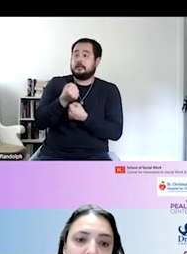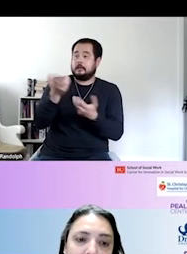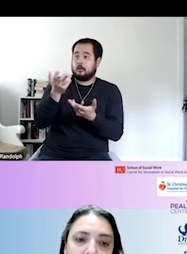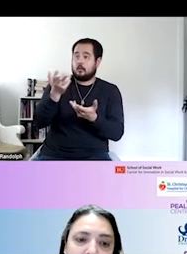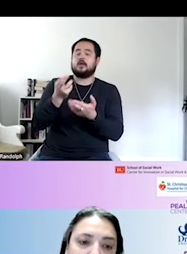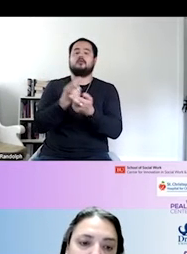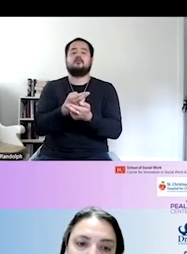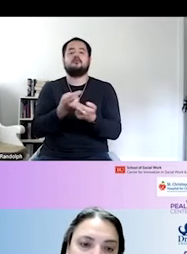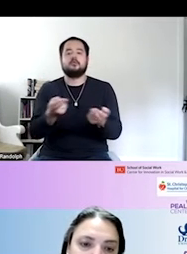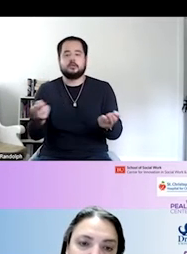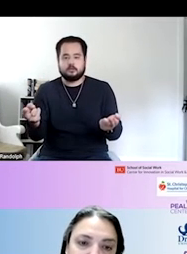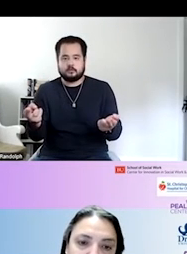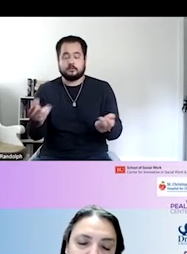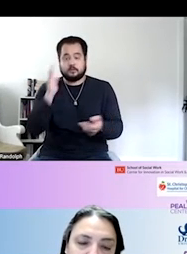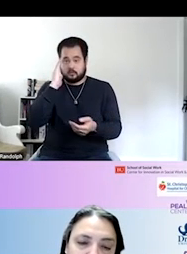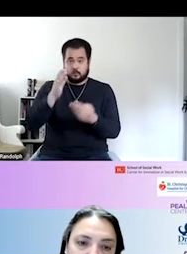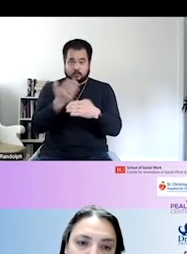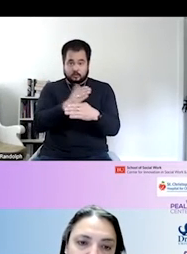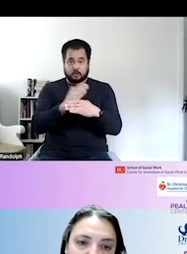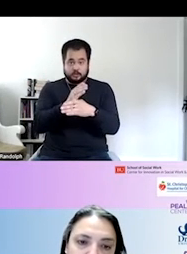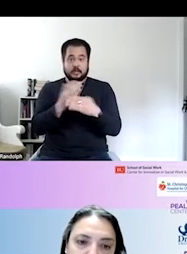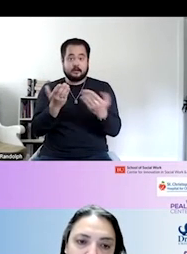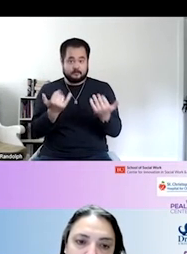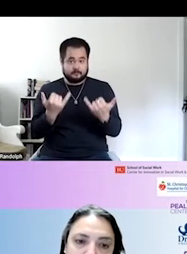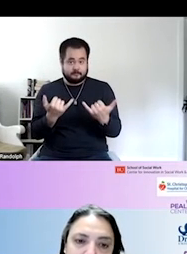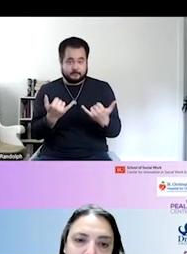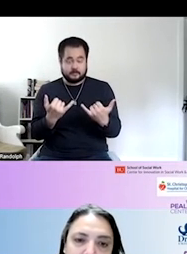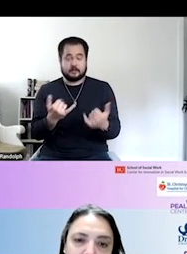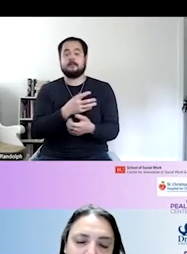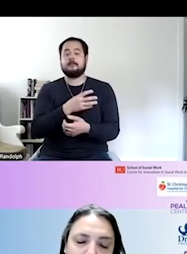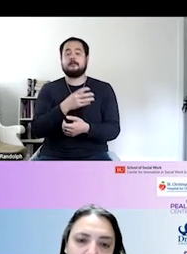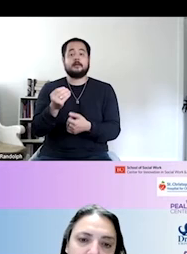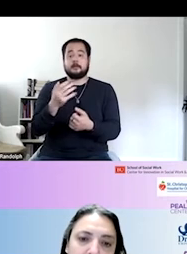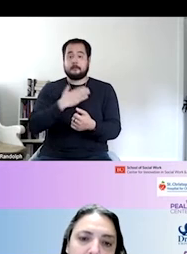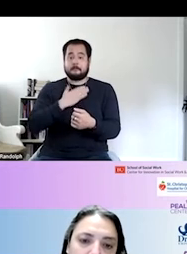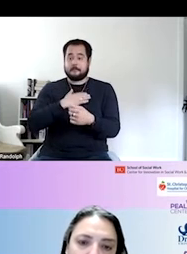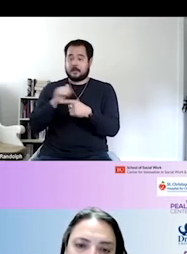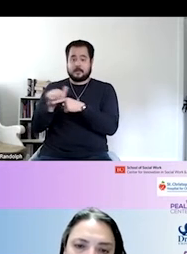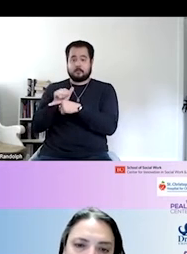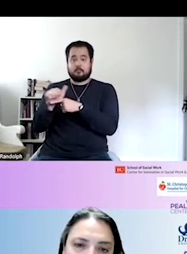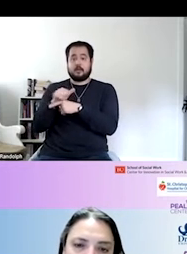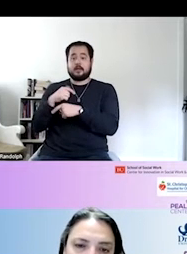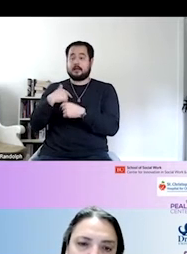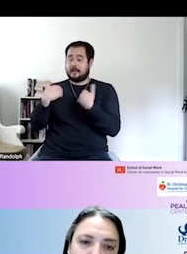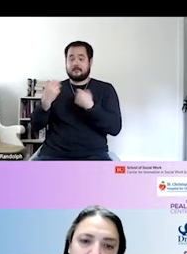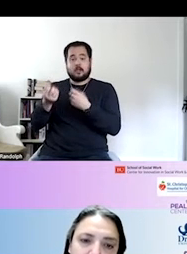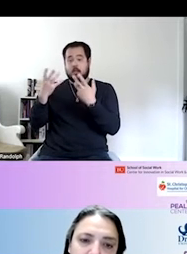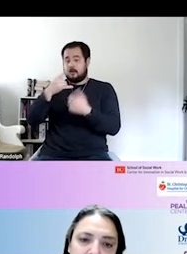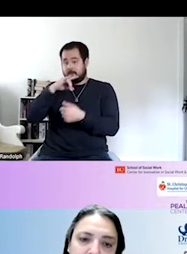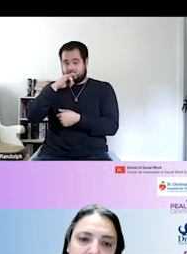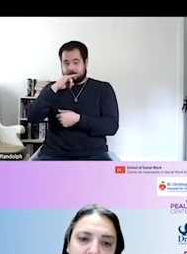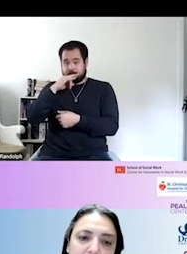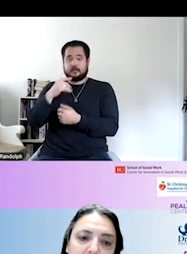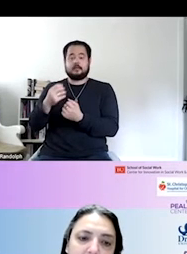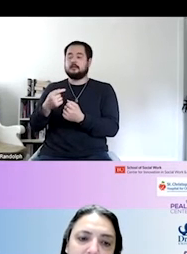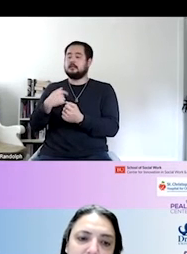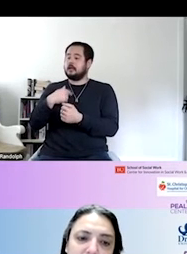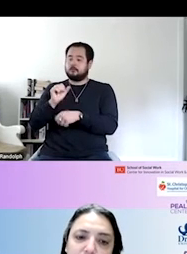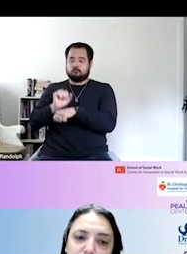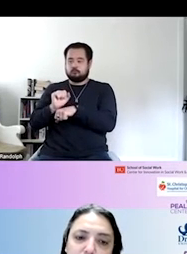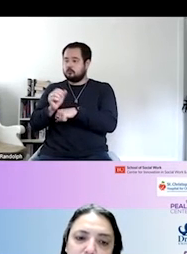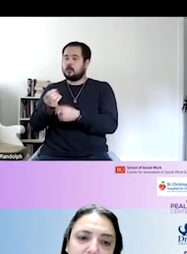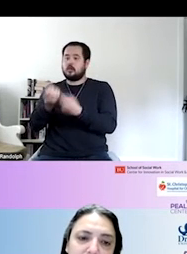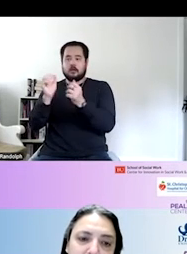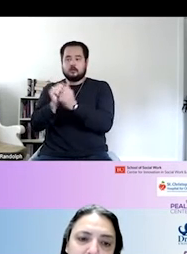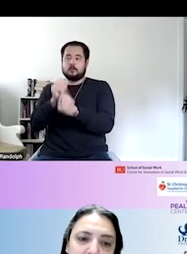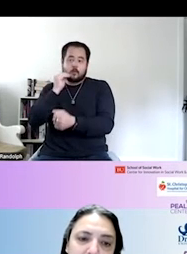today. I also, have a lot of children in my practice, and we're part of a work group in Pennsylvania around home nursing. And I just think